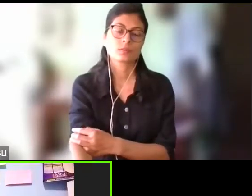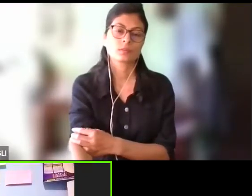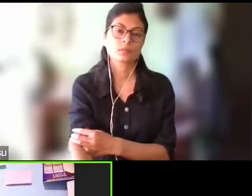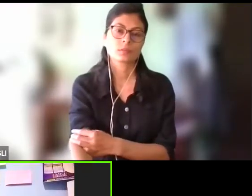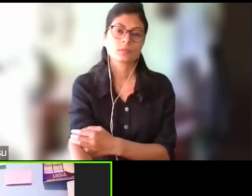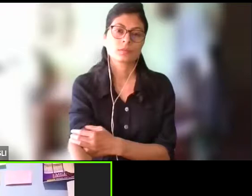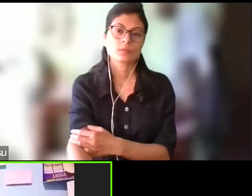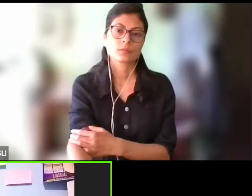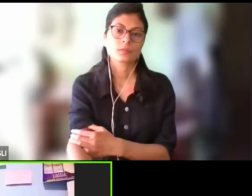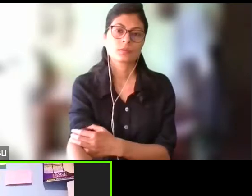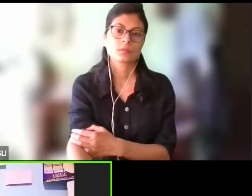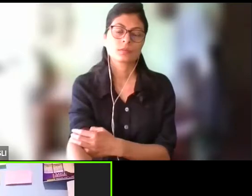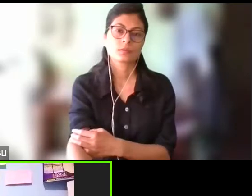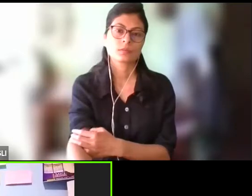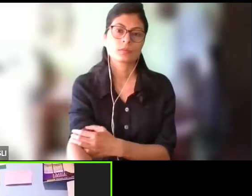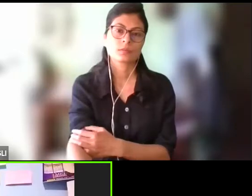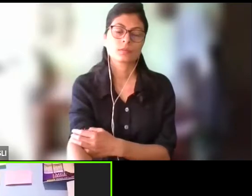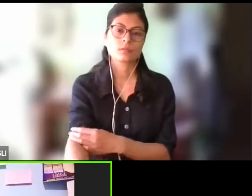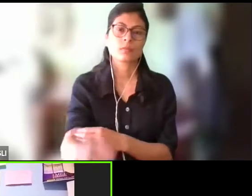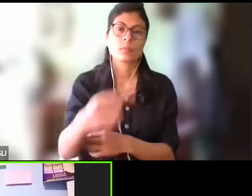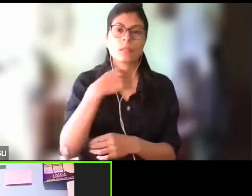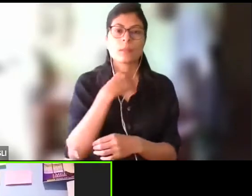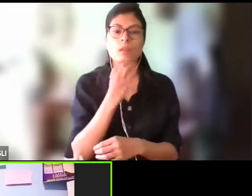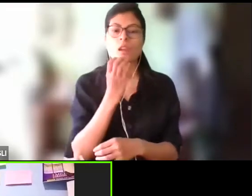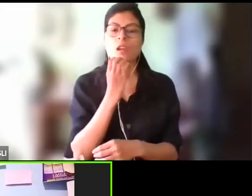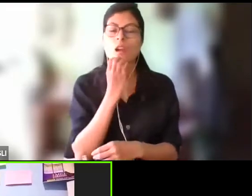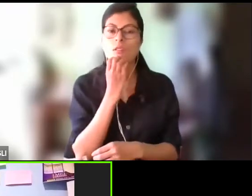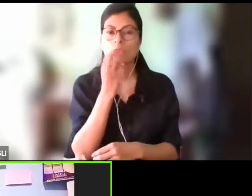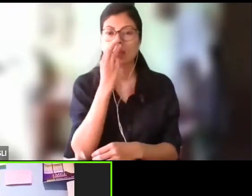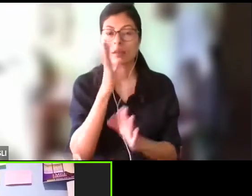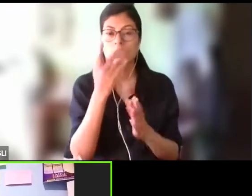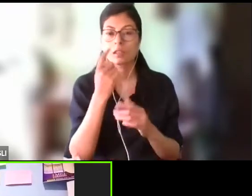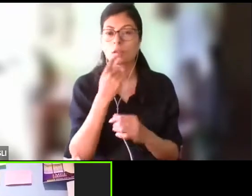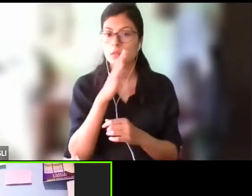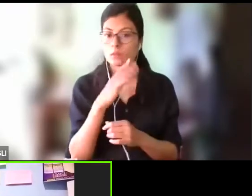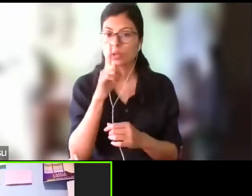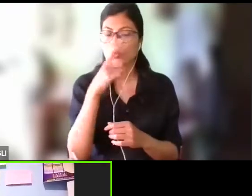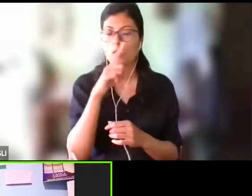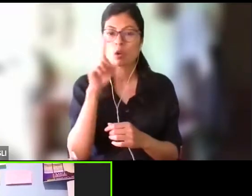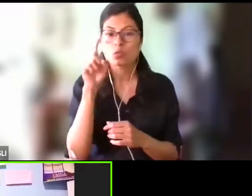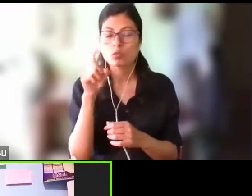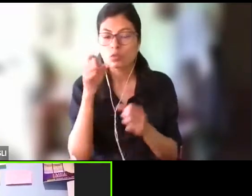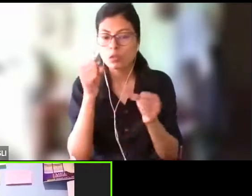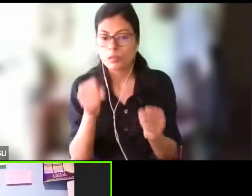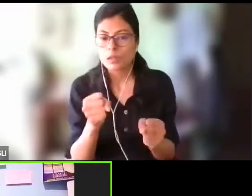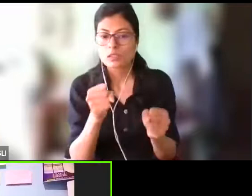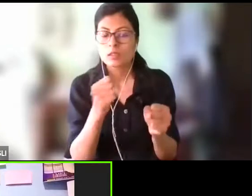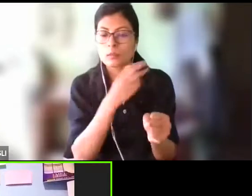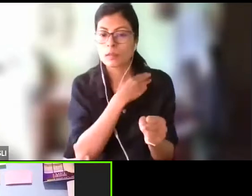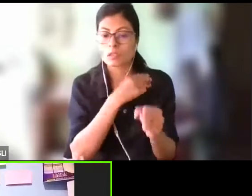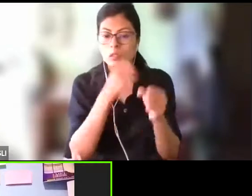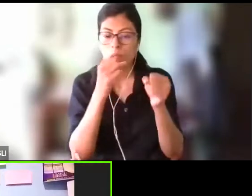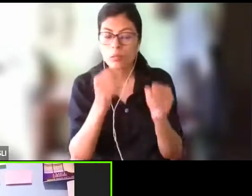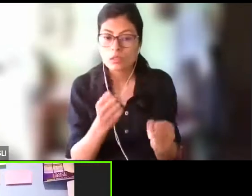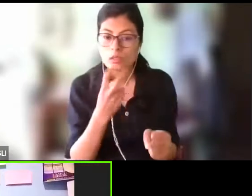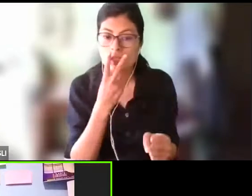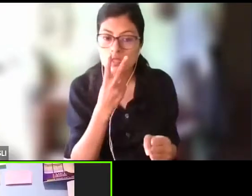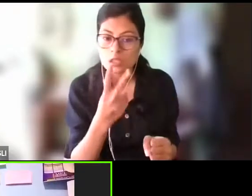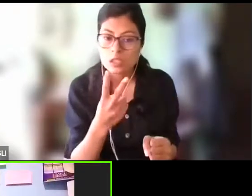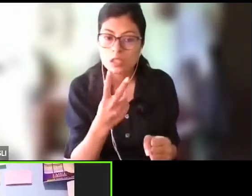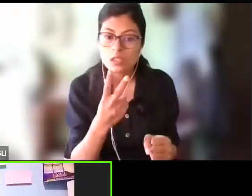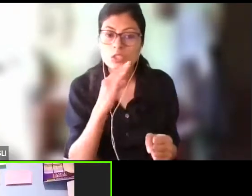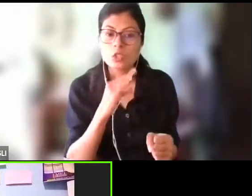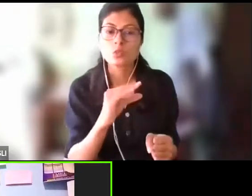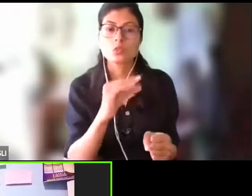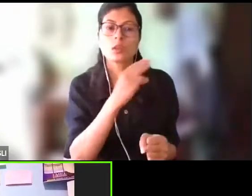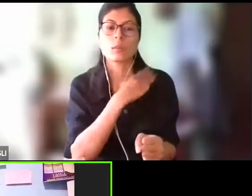young person cannot see standing up." So it makes them not to accept